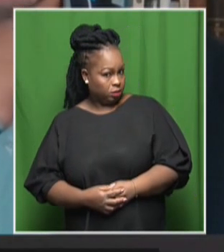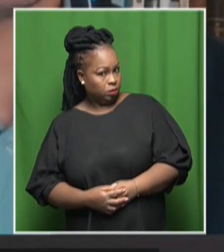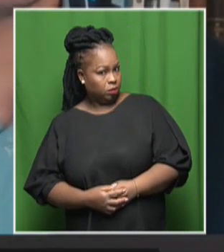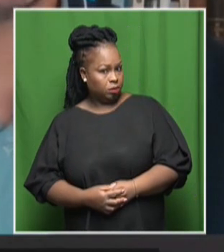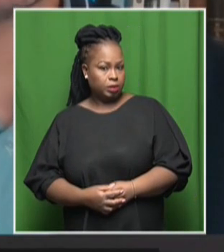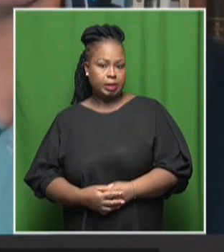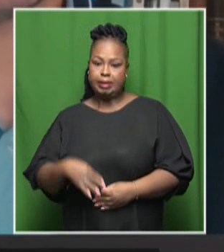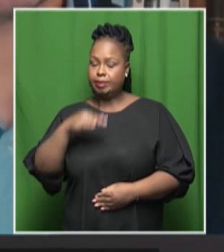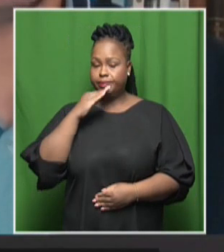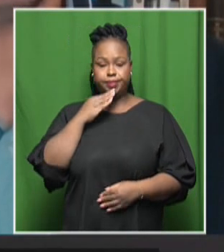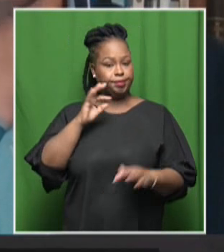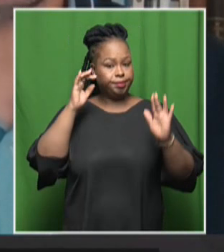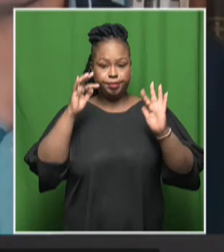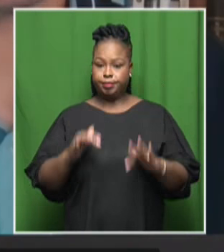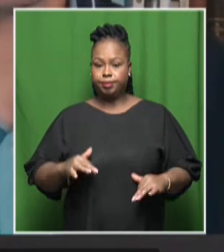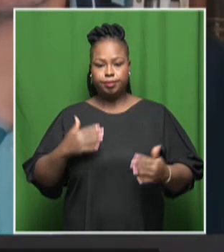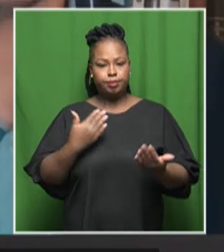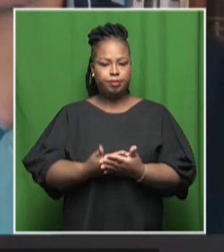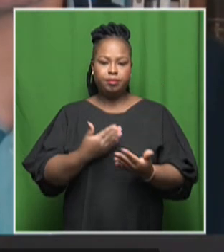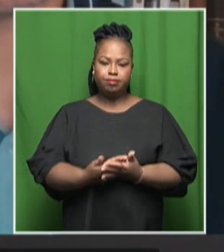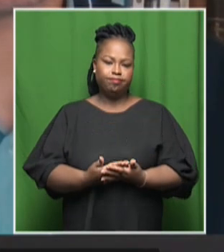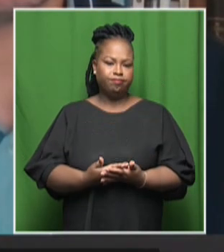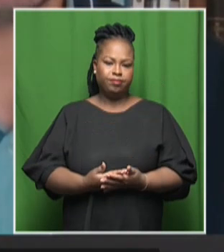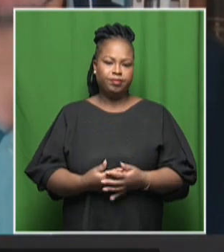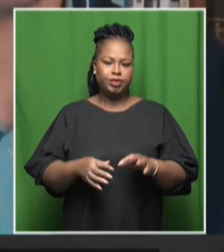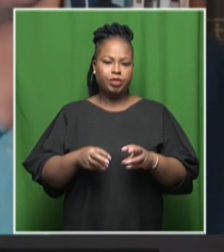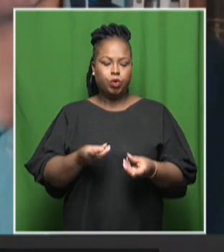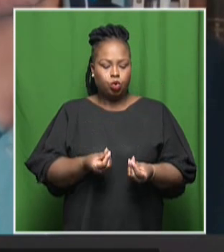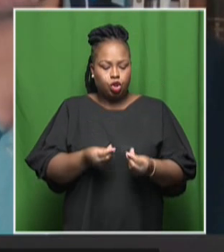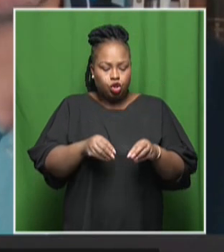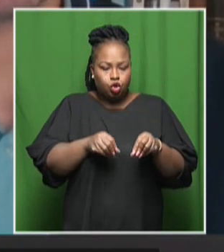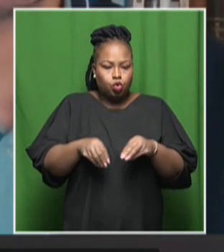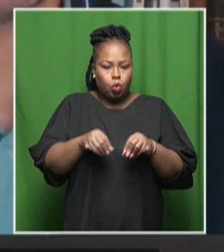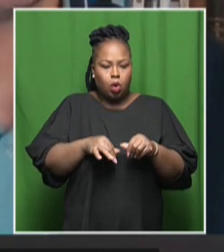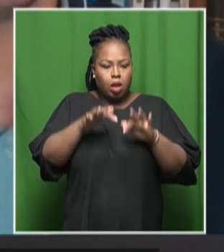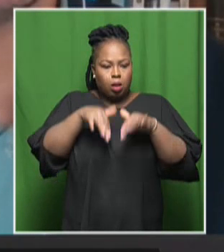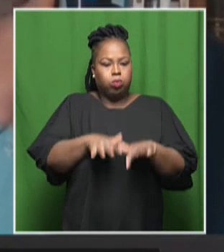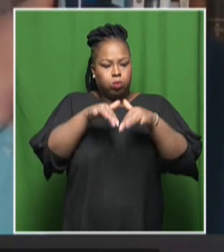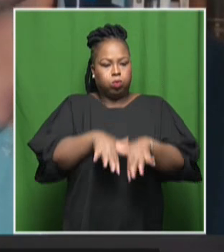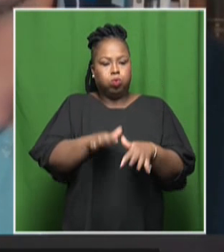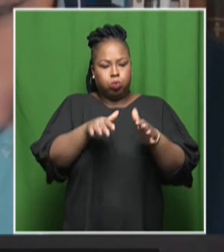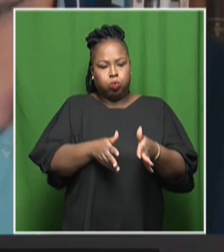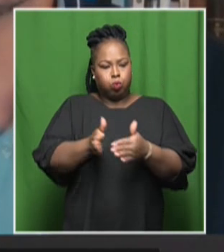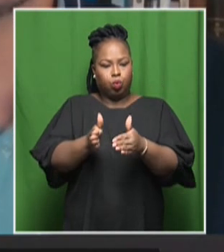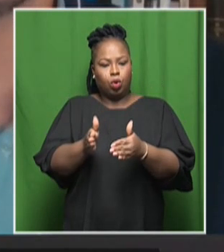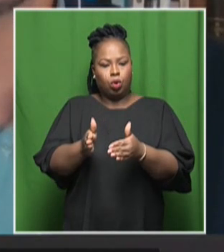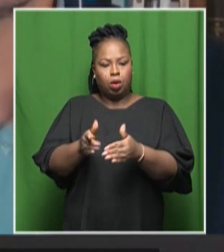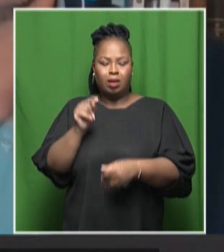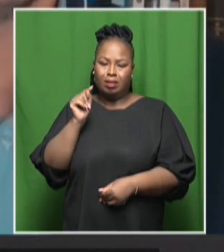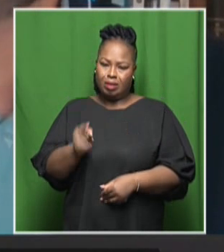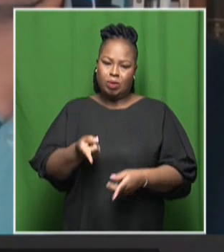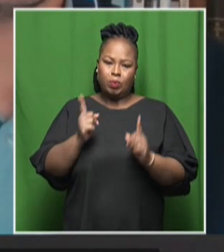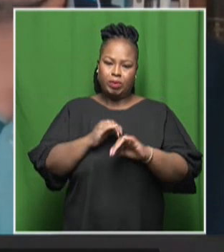of course an amount of rainfall that can easily saturate the soils, and then we have more runoff into the